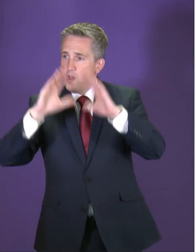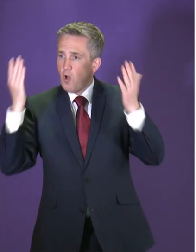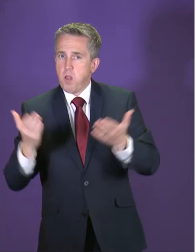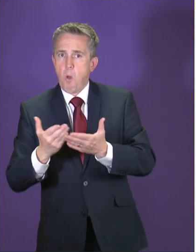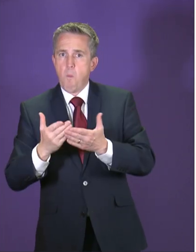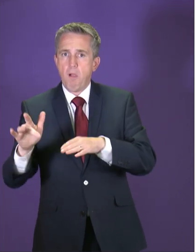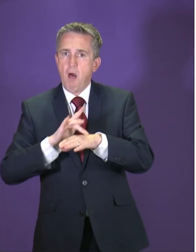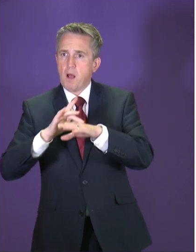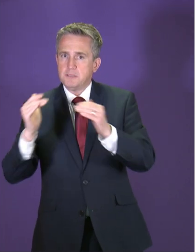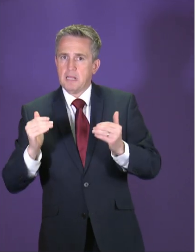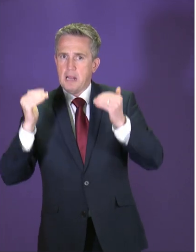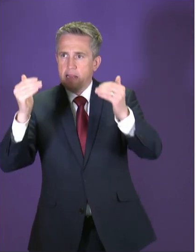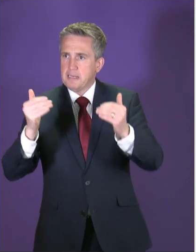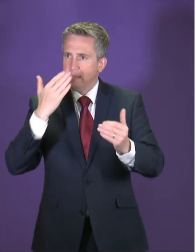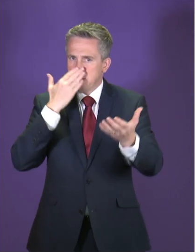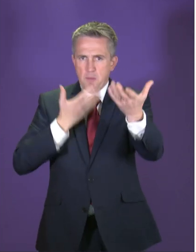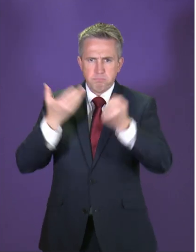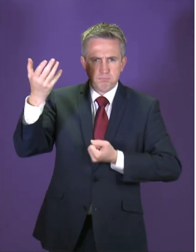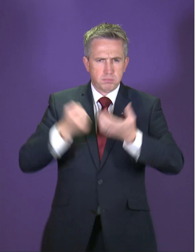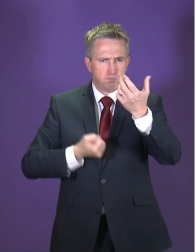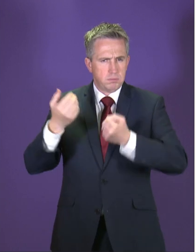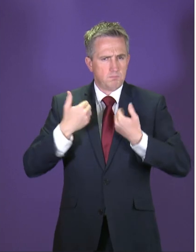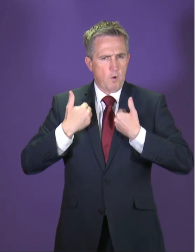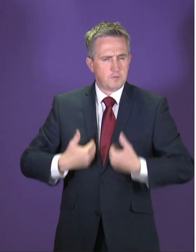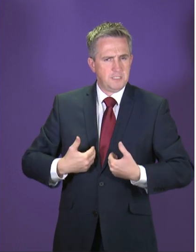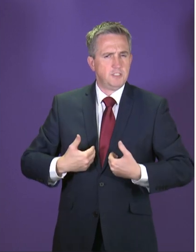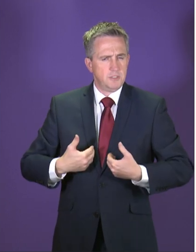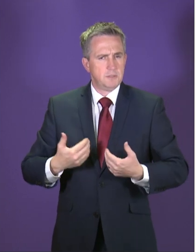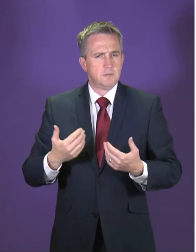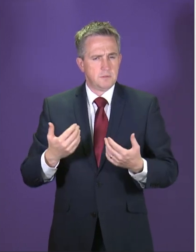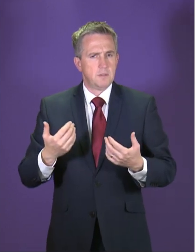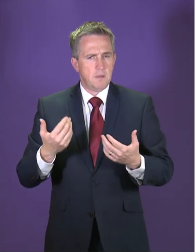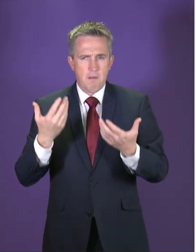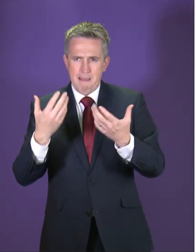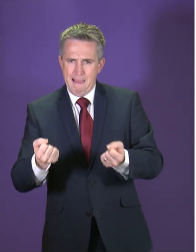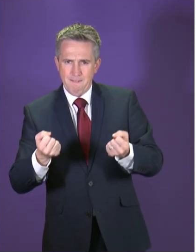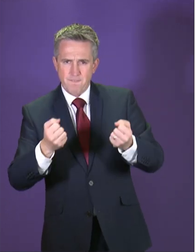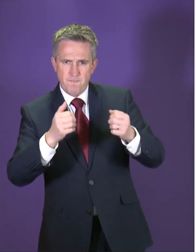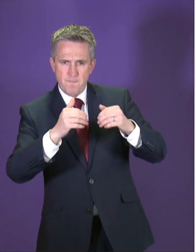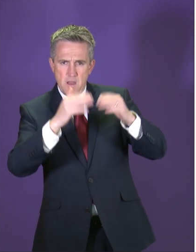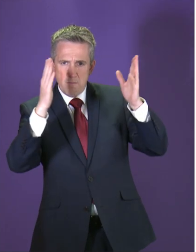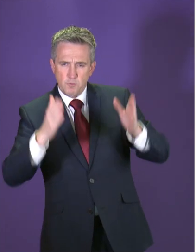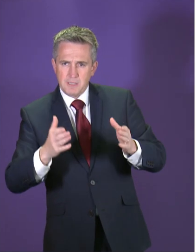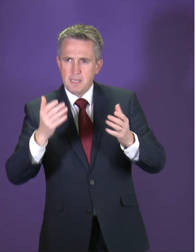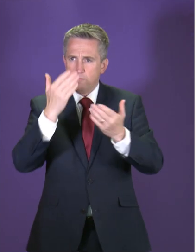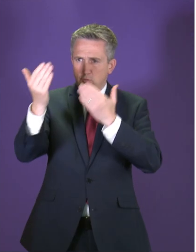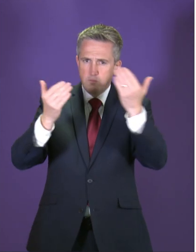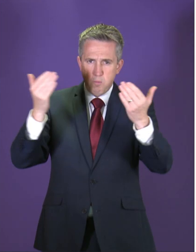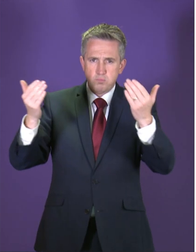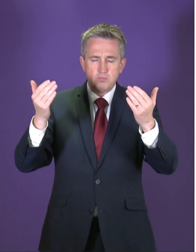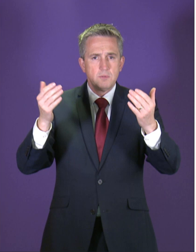elite expanded exponentially. The number of shows and galleries for artists under 30 shrank